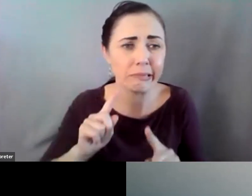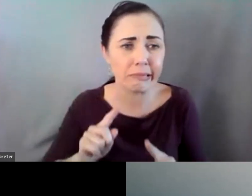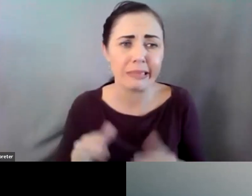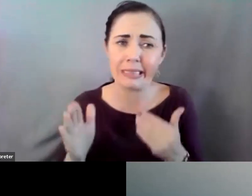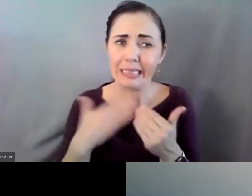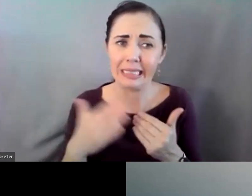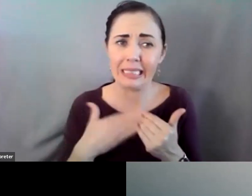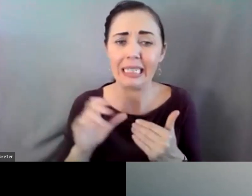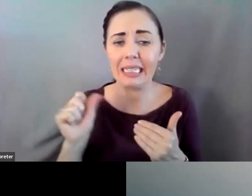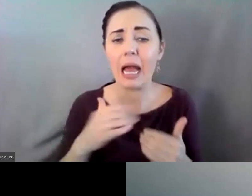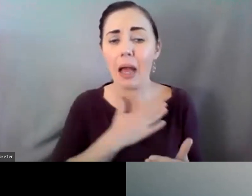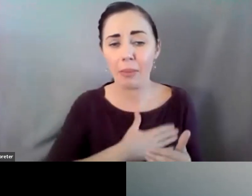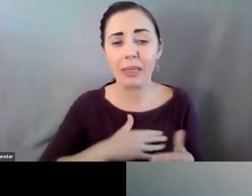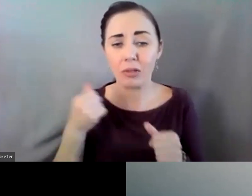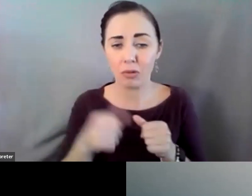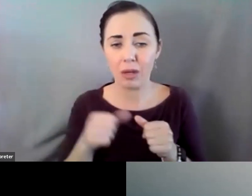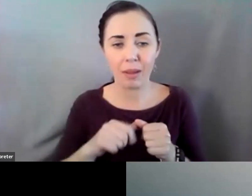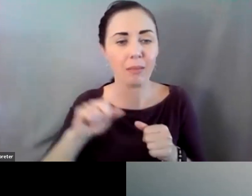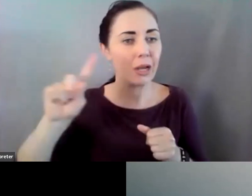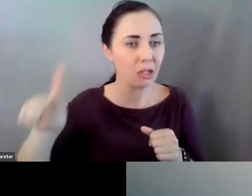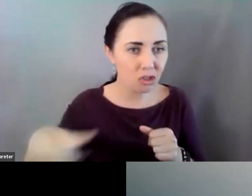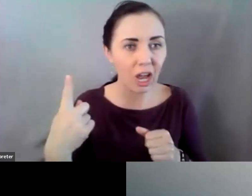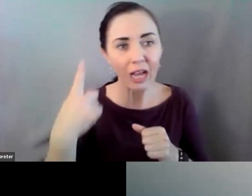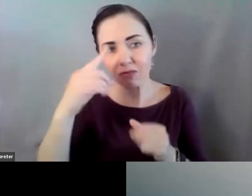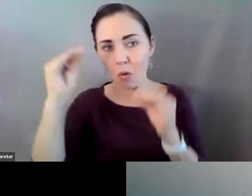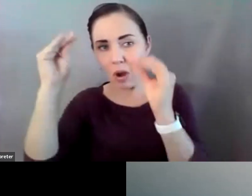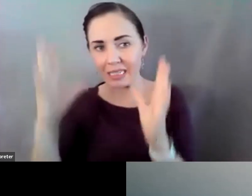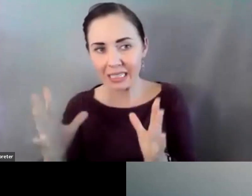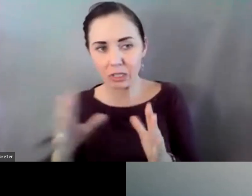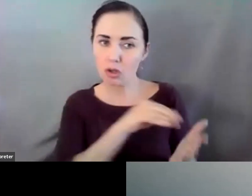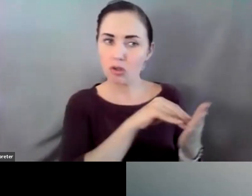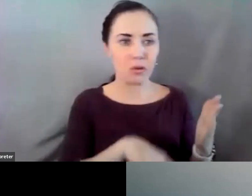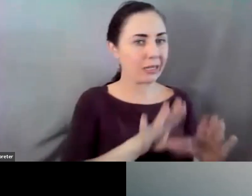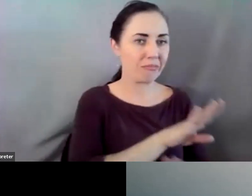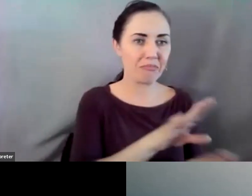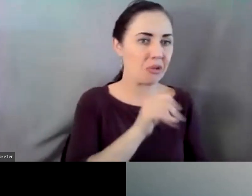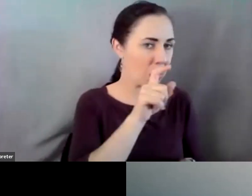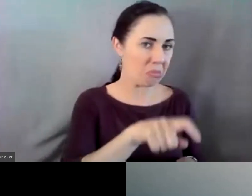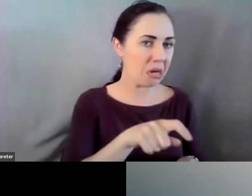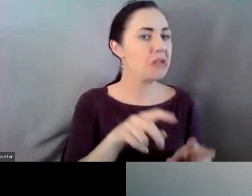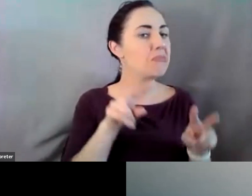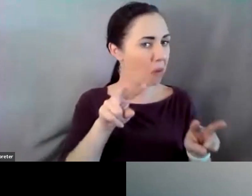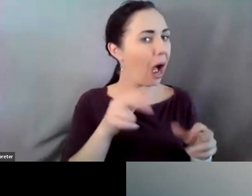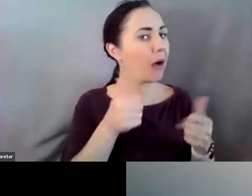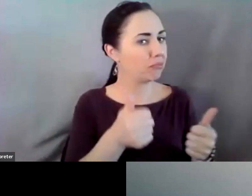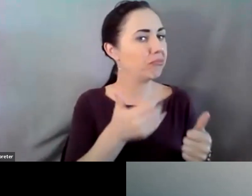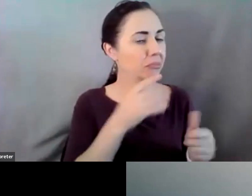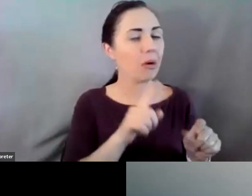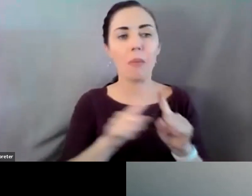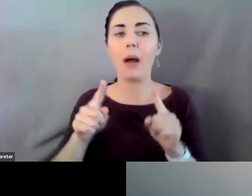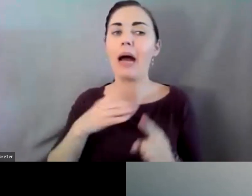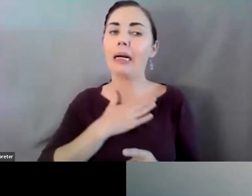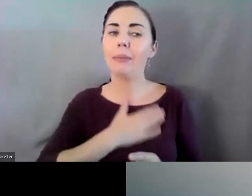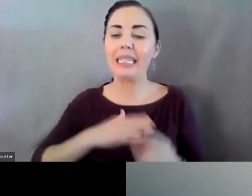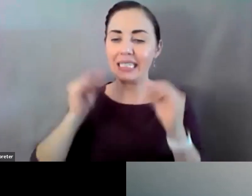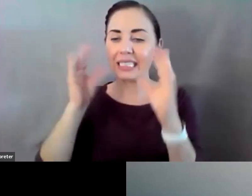And yes, please remember, this is only for teachers. Students, thank you for watching and participating, but teachers, please